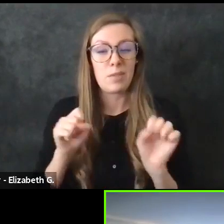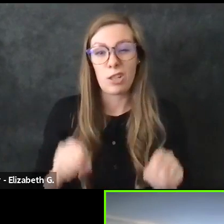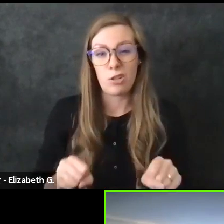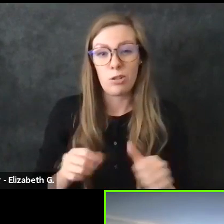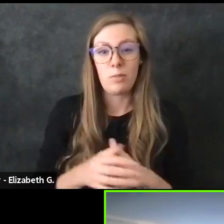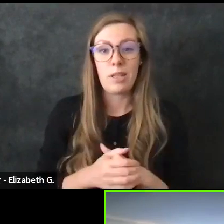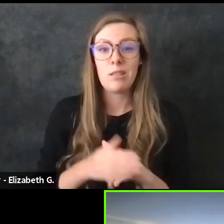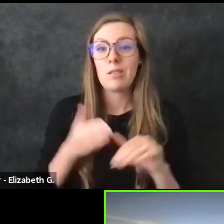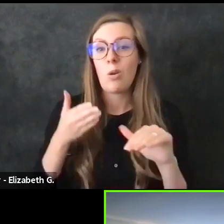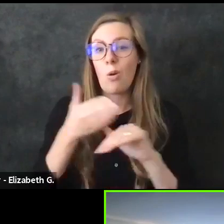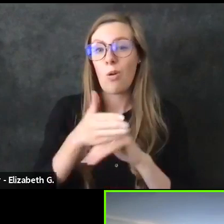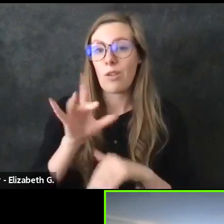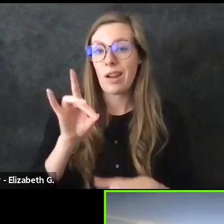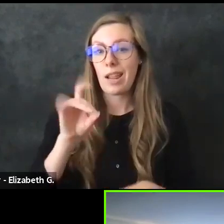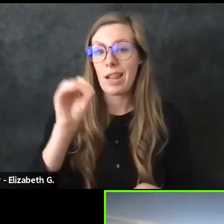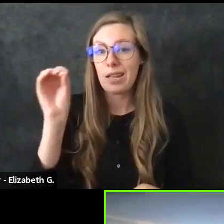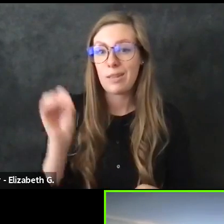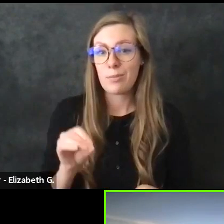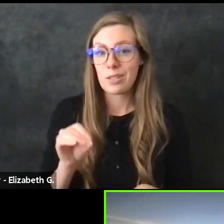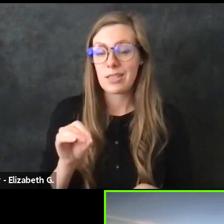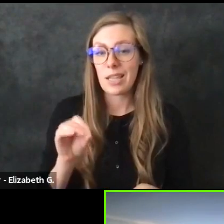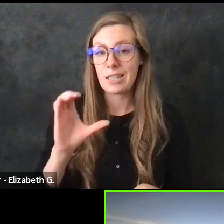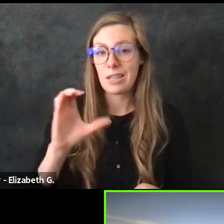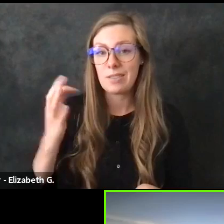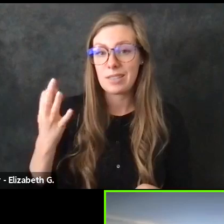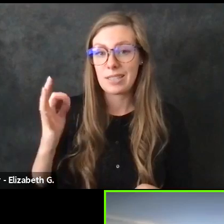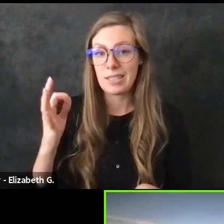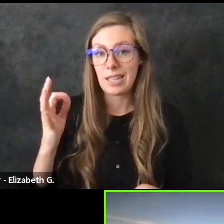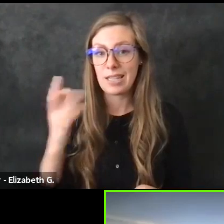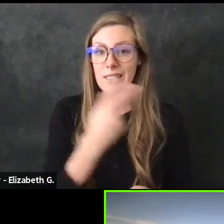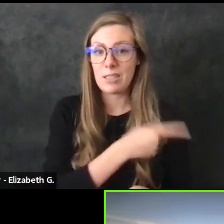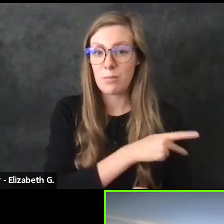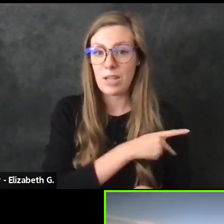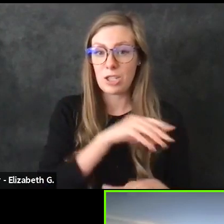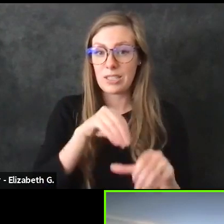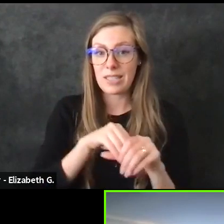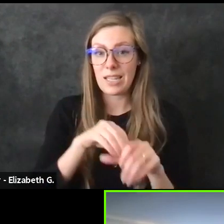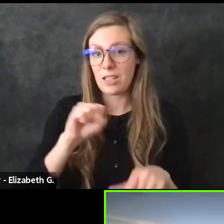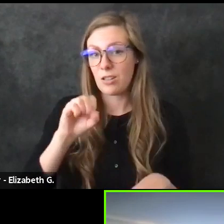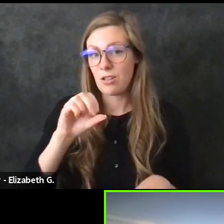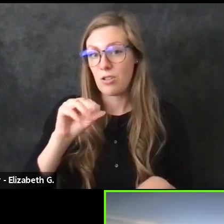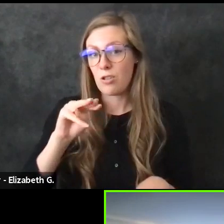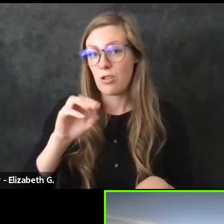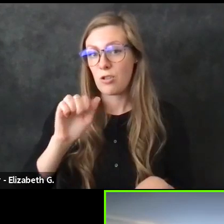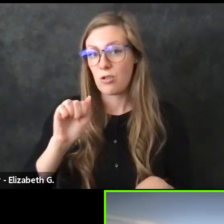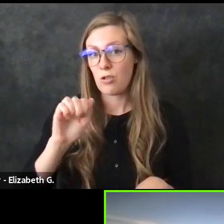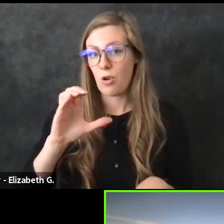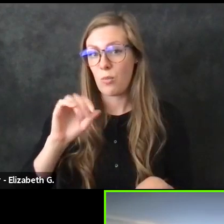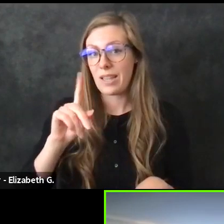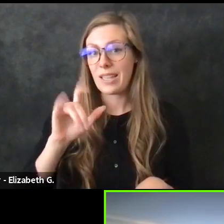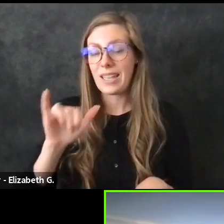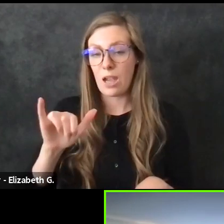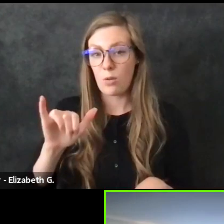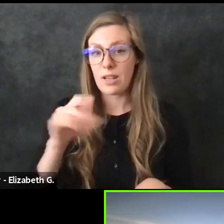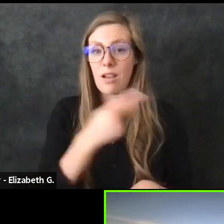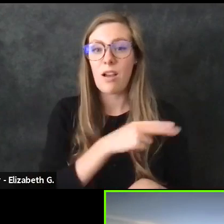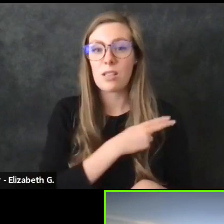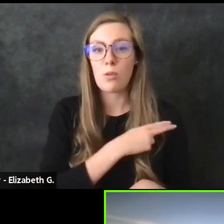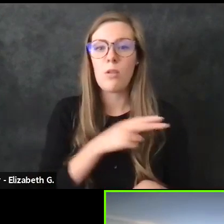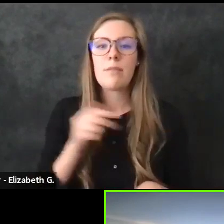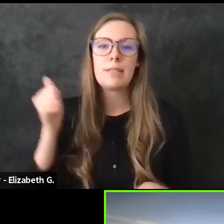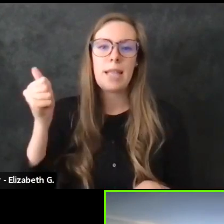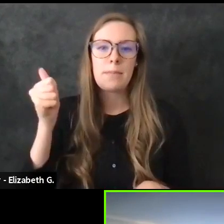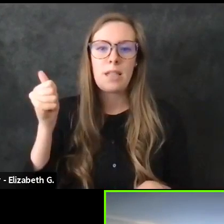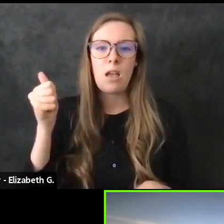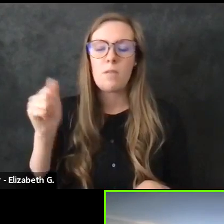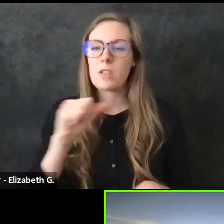80% of the COVID-19 patients in Sonoma County hospitals are residents who are unvaccinated, while